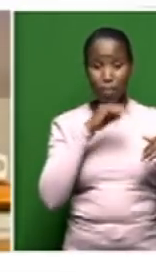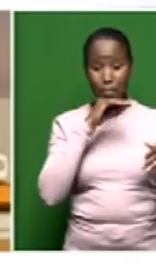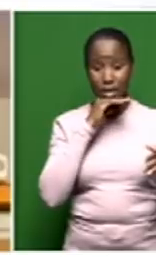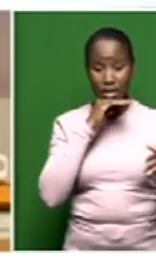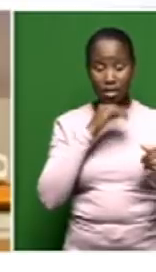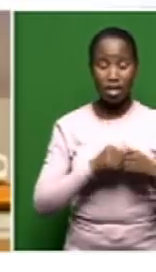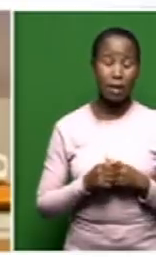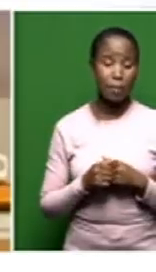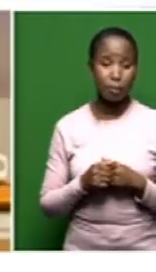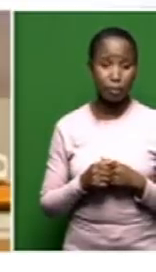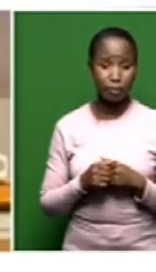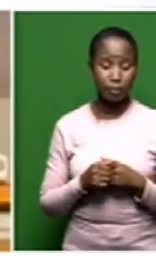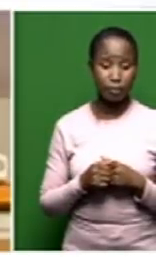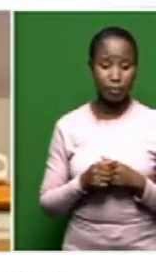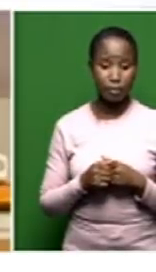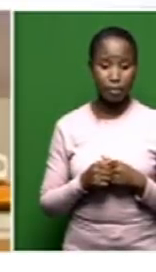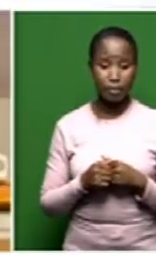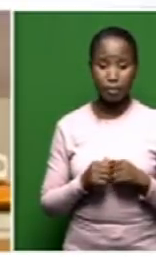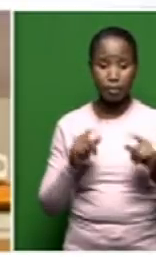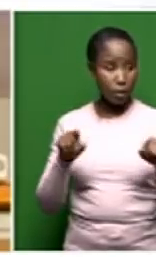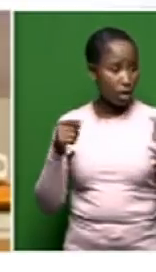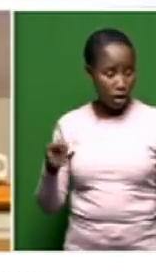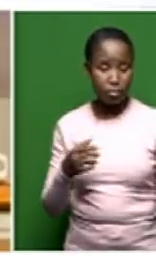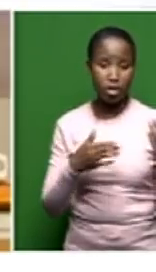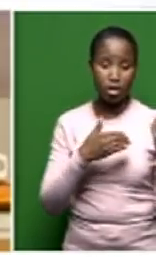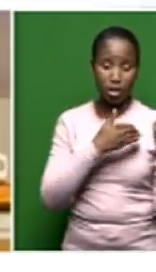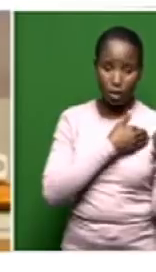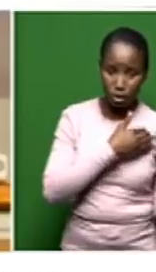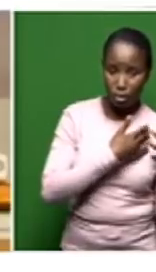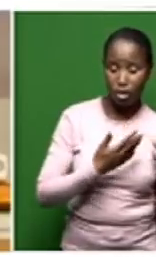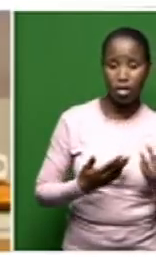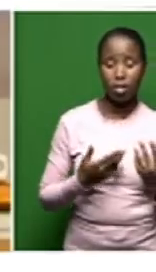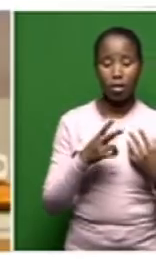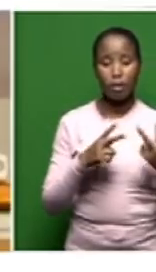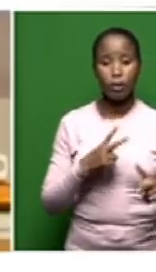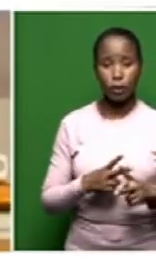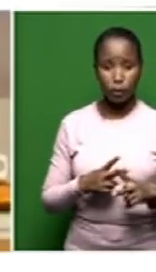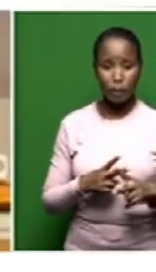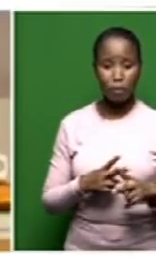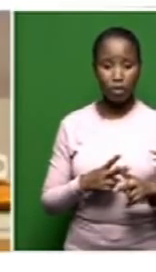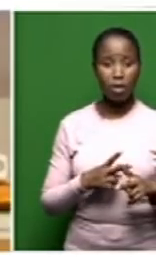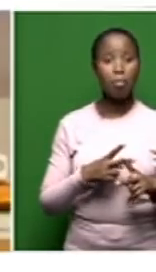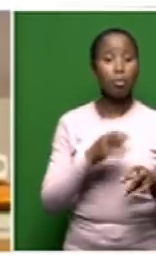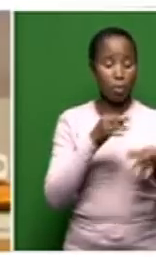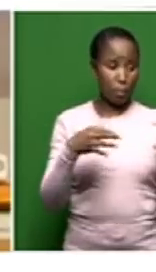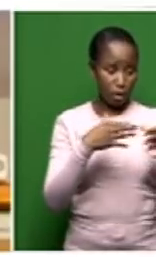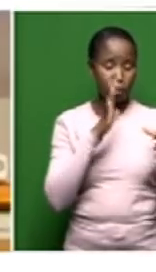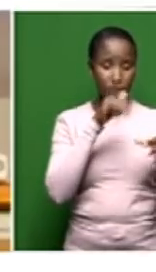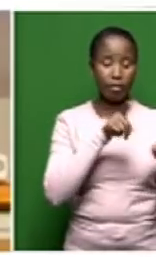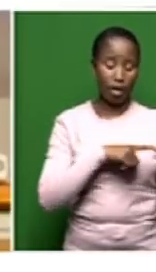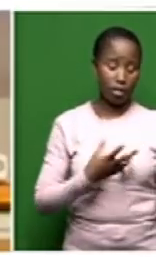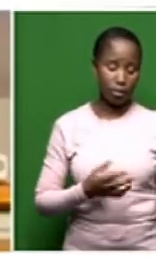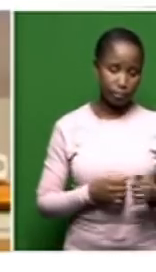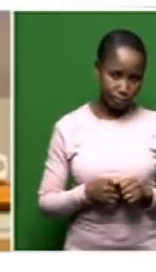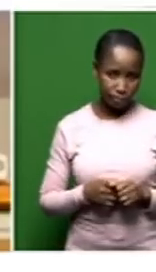party. They won't be accountable, and then actually when the party will fail.